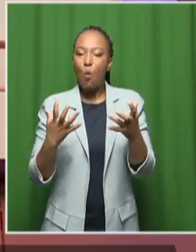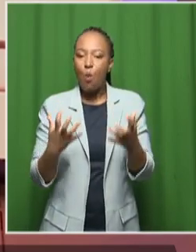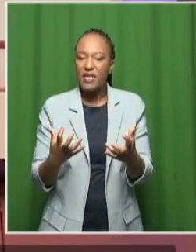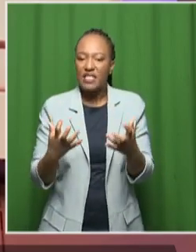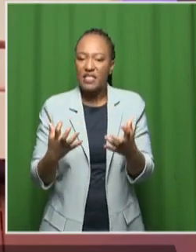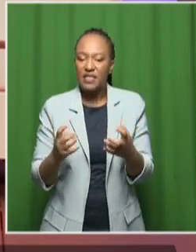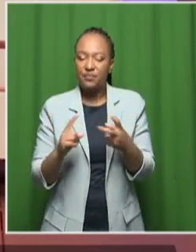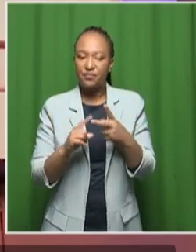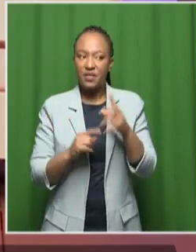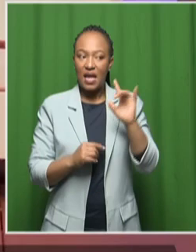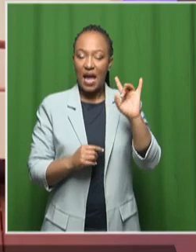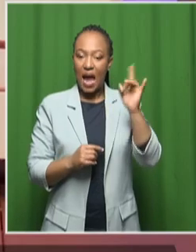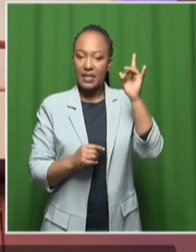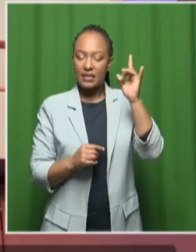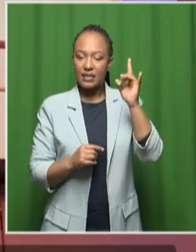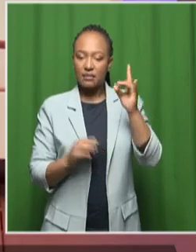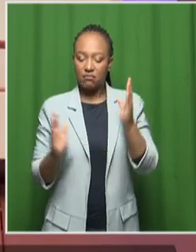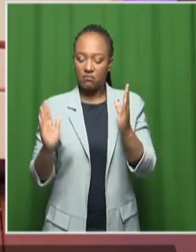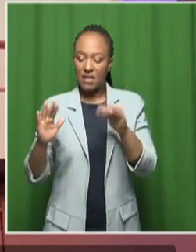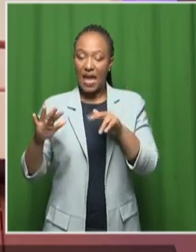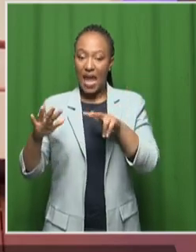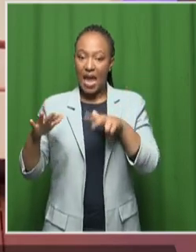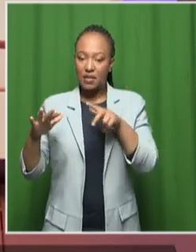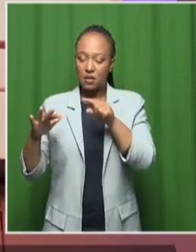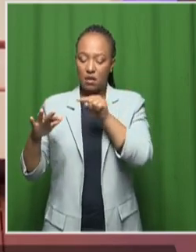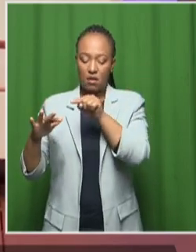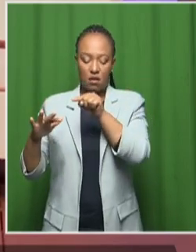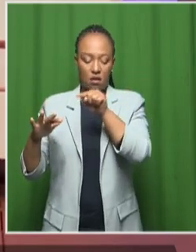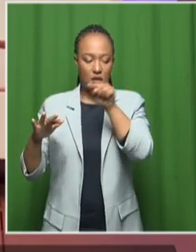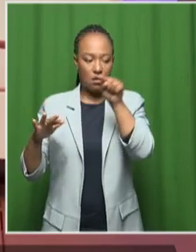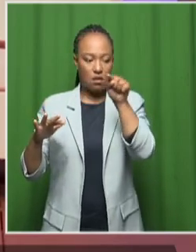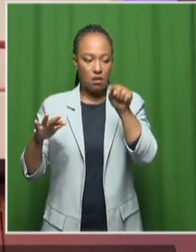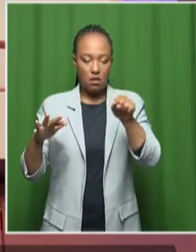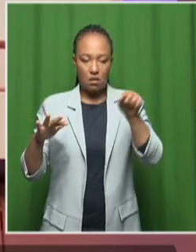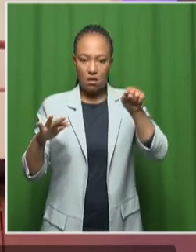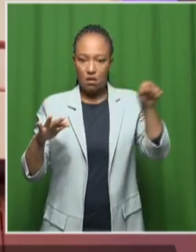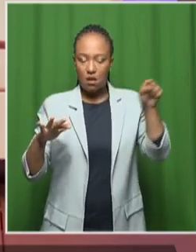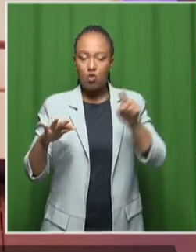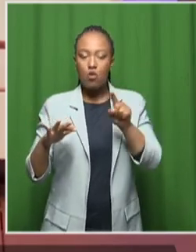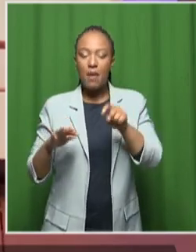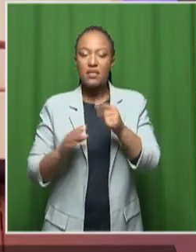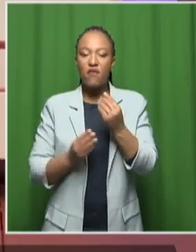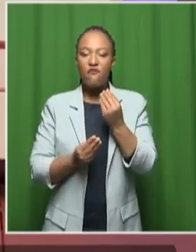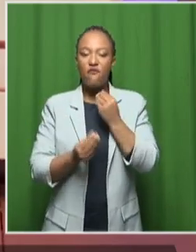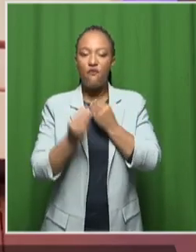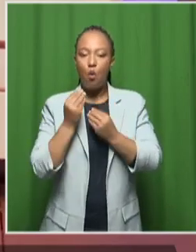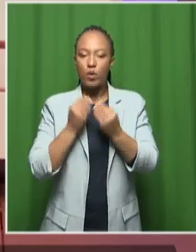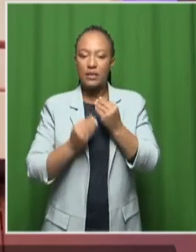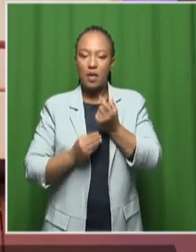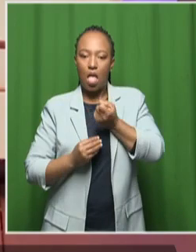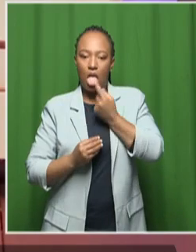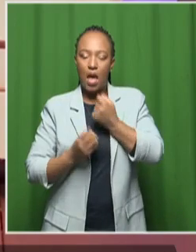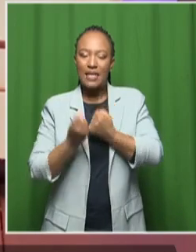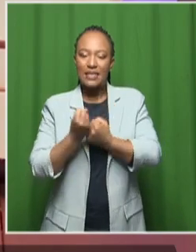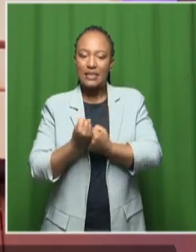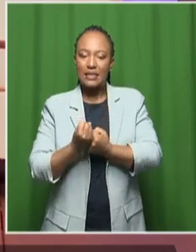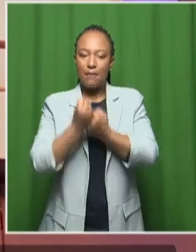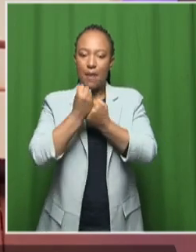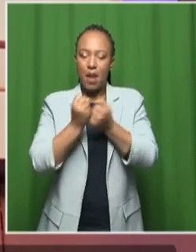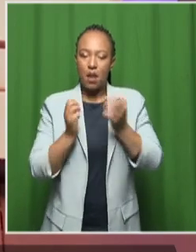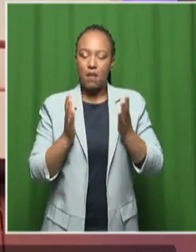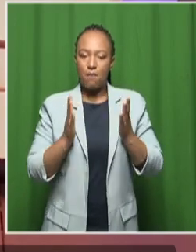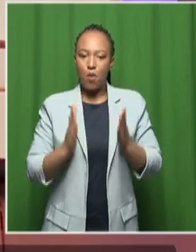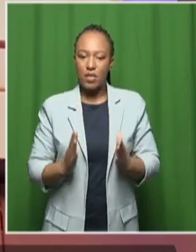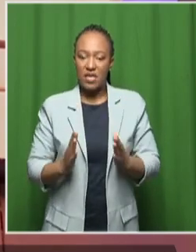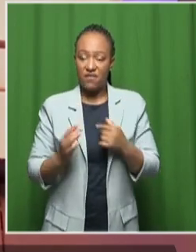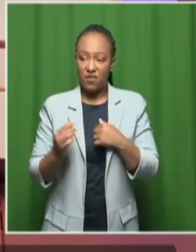got something under 18, then you should be getting a food supplement if you present at a clinic, especially